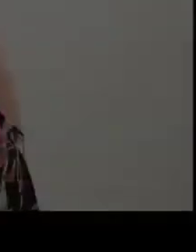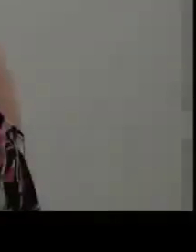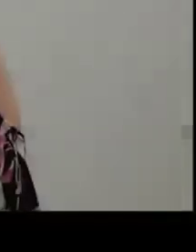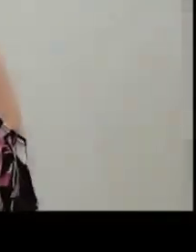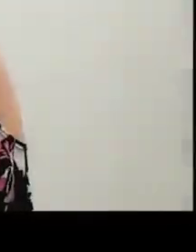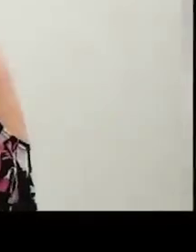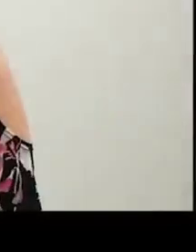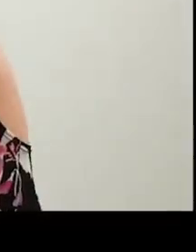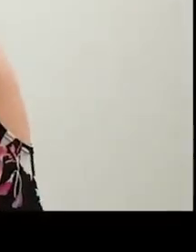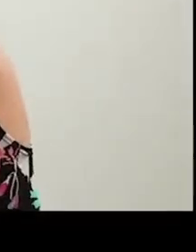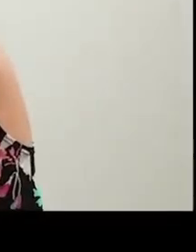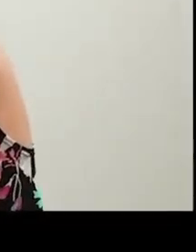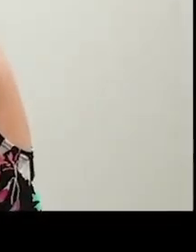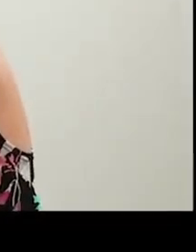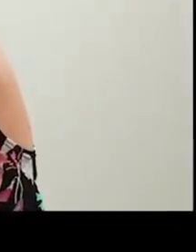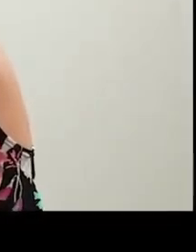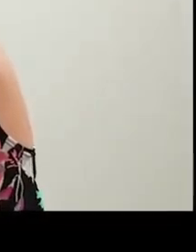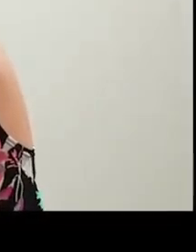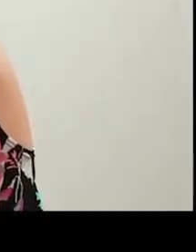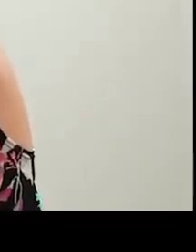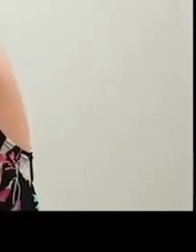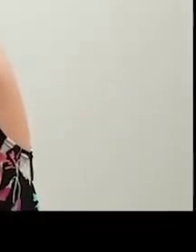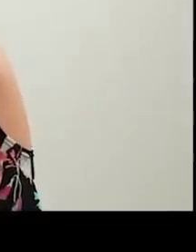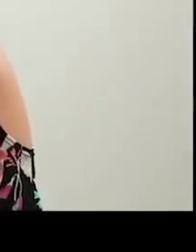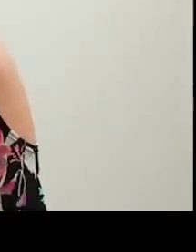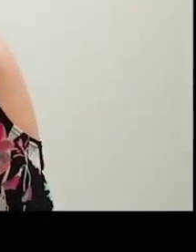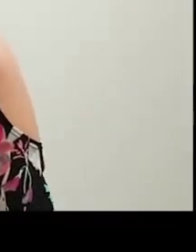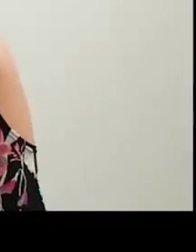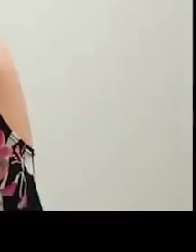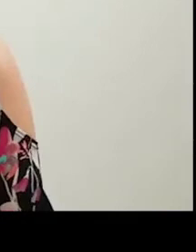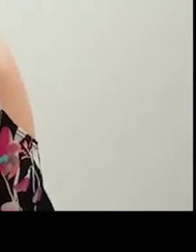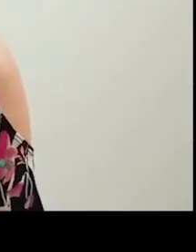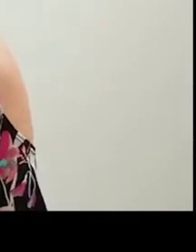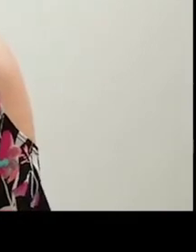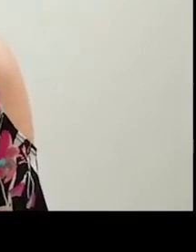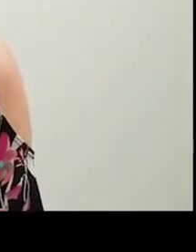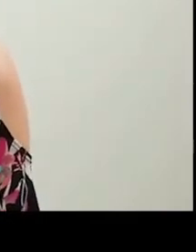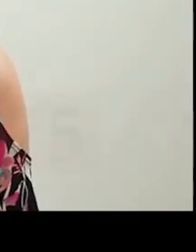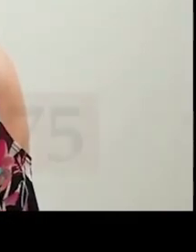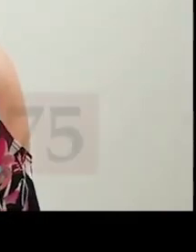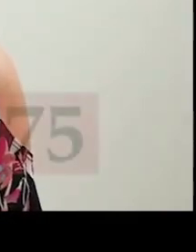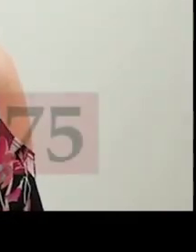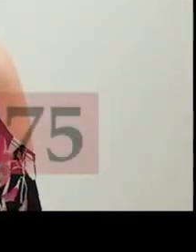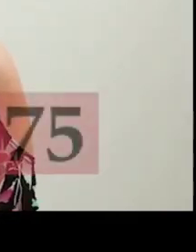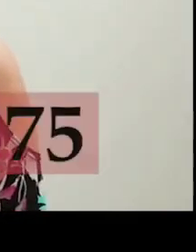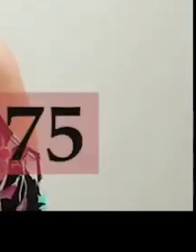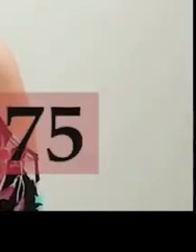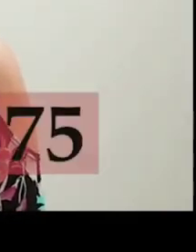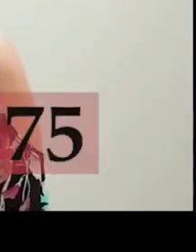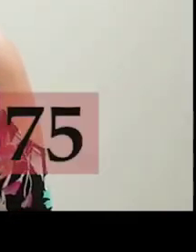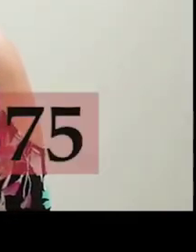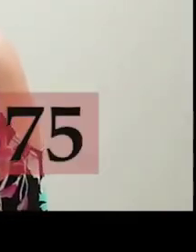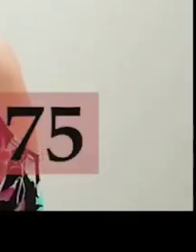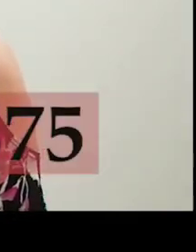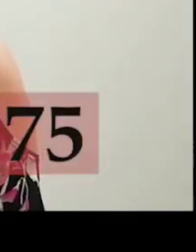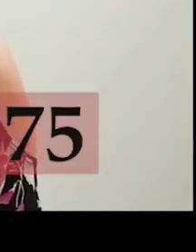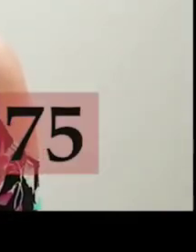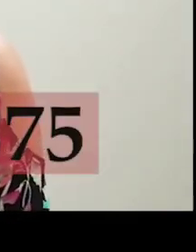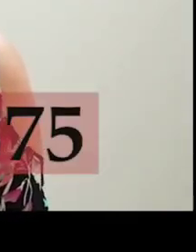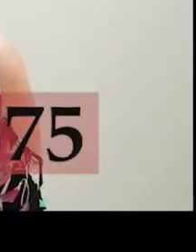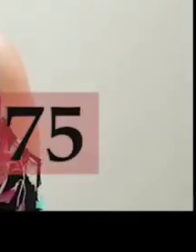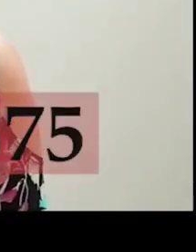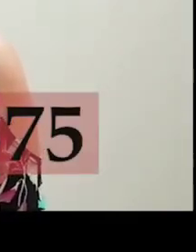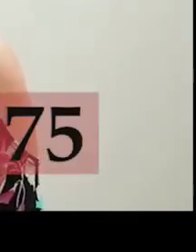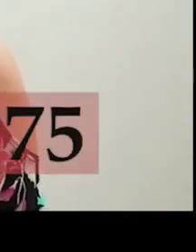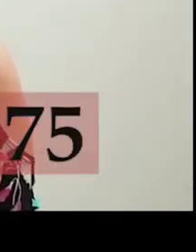On behalf of our pastor, thank you for joining us today. We'd love to pray with you. One of our prayer counselors is